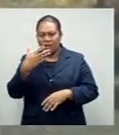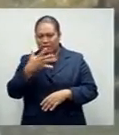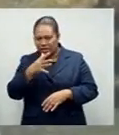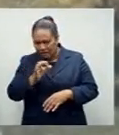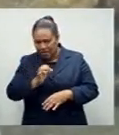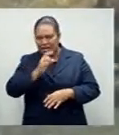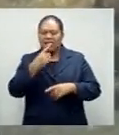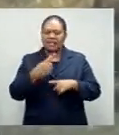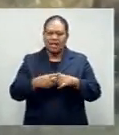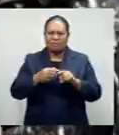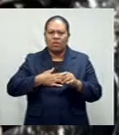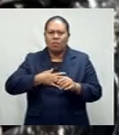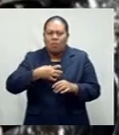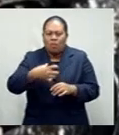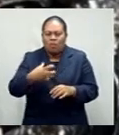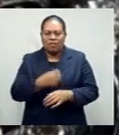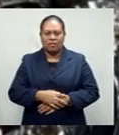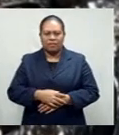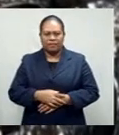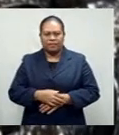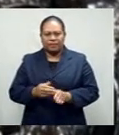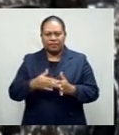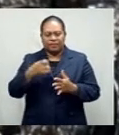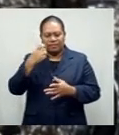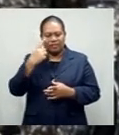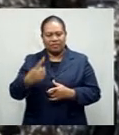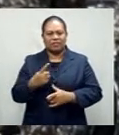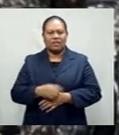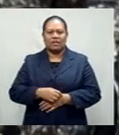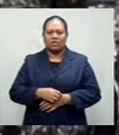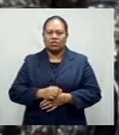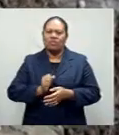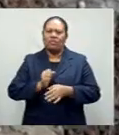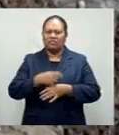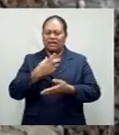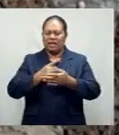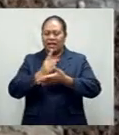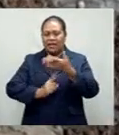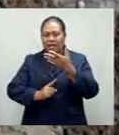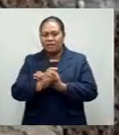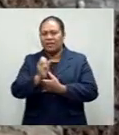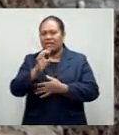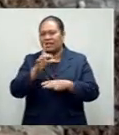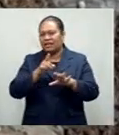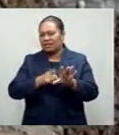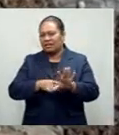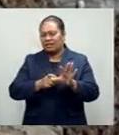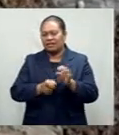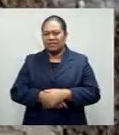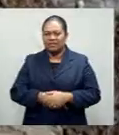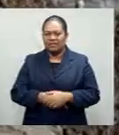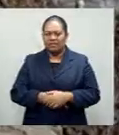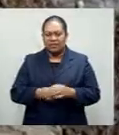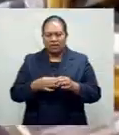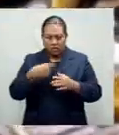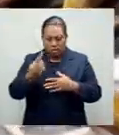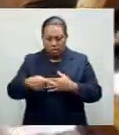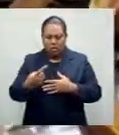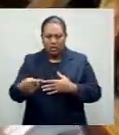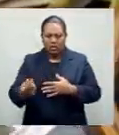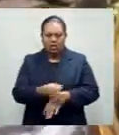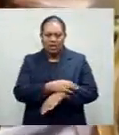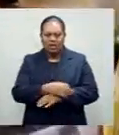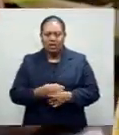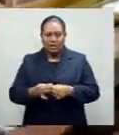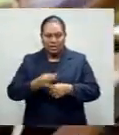likely. They also warn that the extreme event could start occurring every 5 to 10 years by the 2040s if current greenhouse gas emissions continue. Another